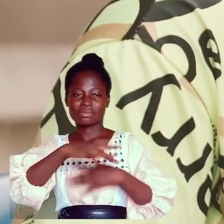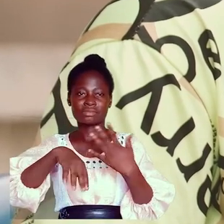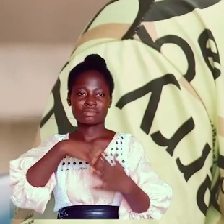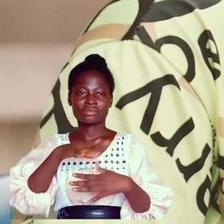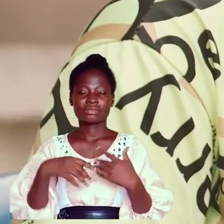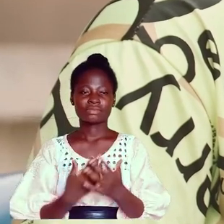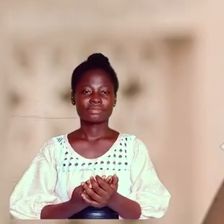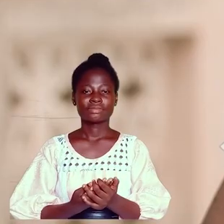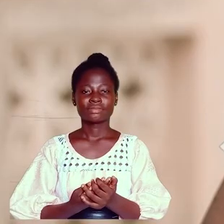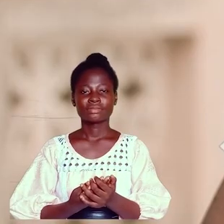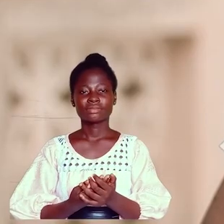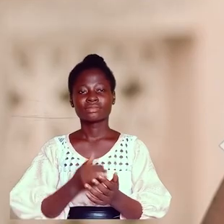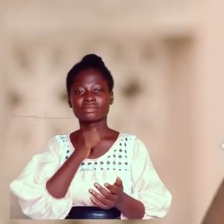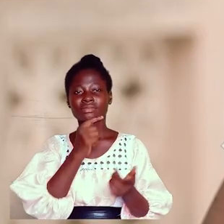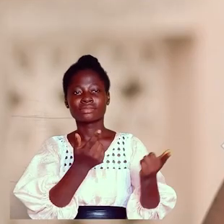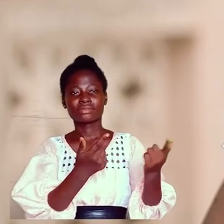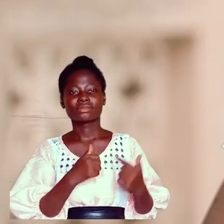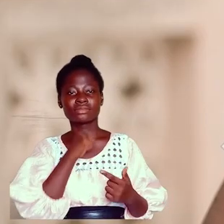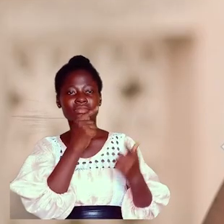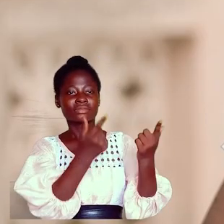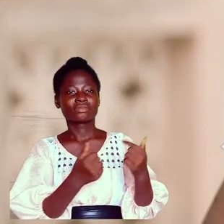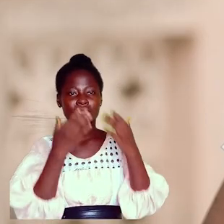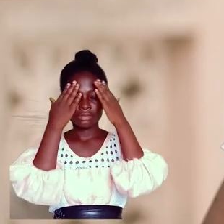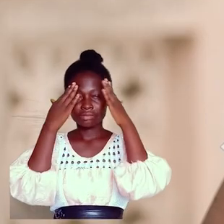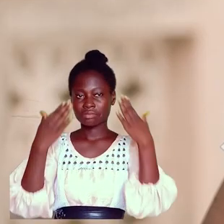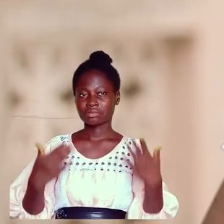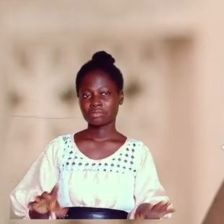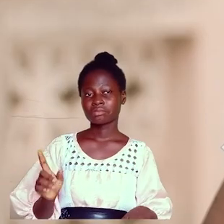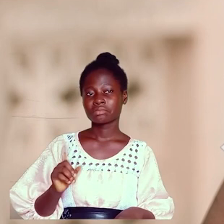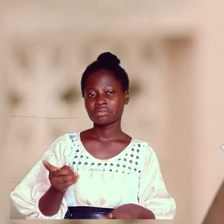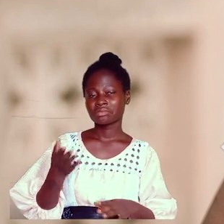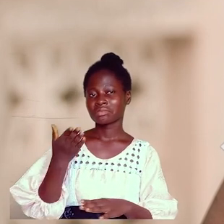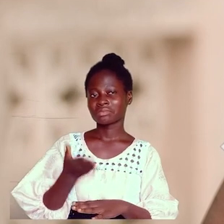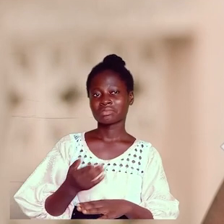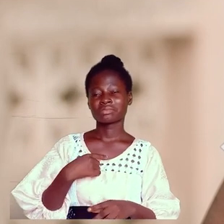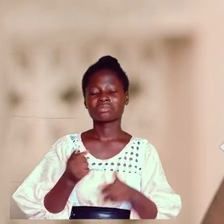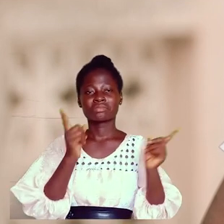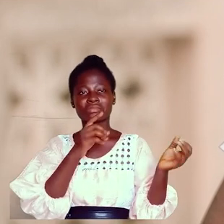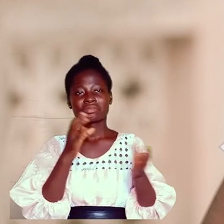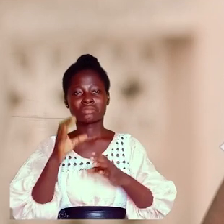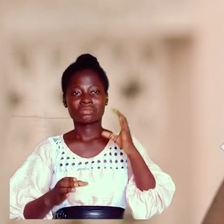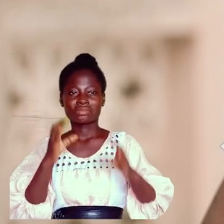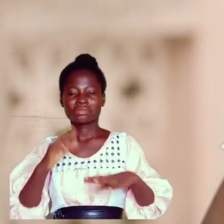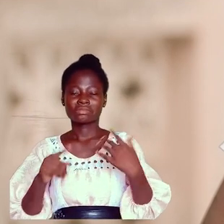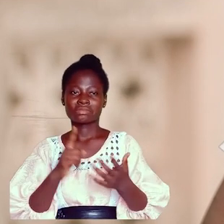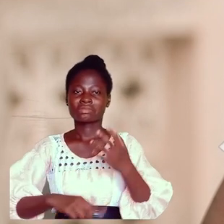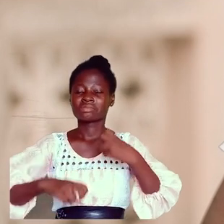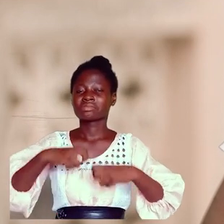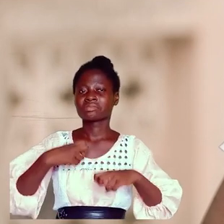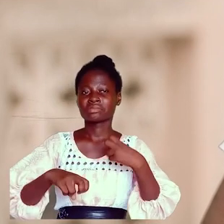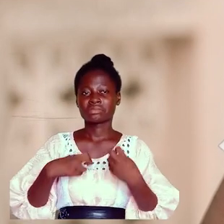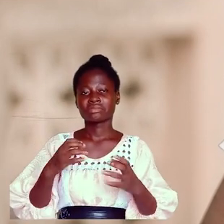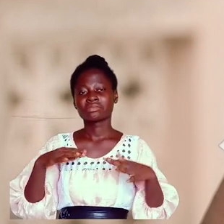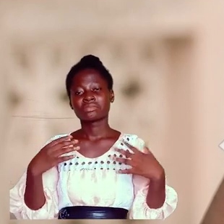them. When he was not showing up, I don't know his whereabouts, I went to the court to find out what they are doing about the case. And they told